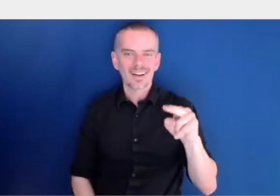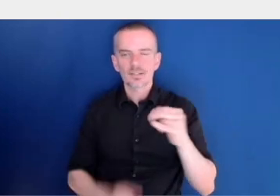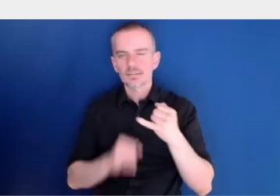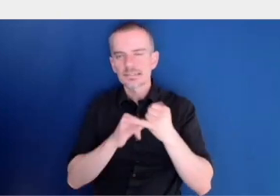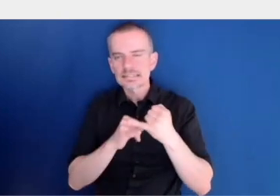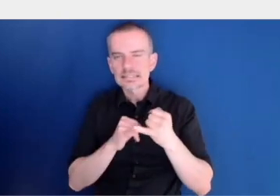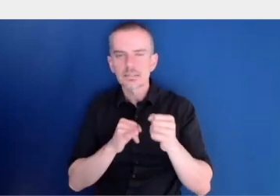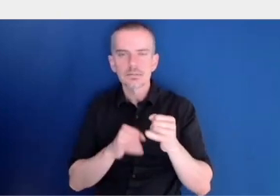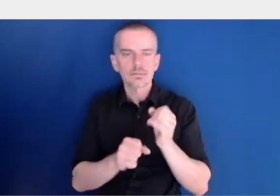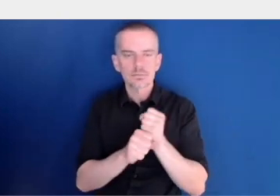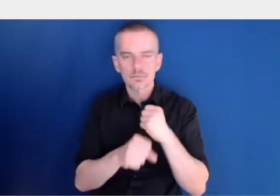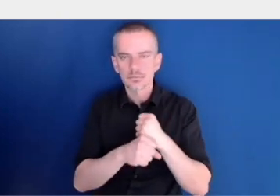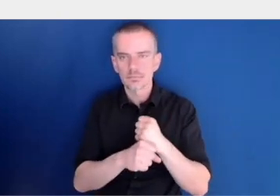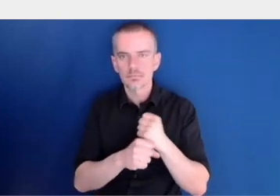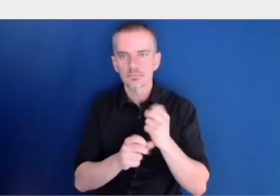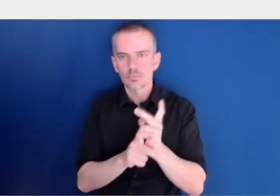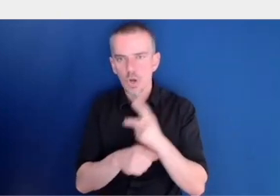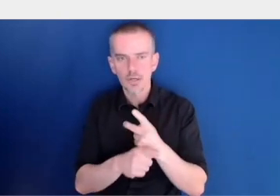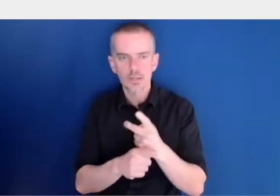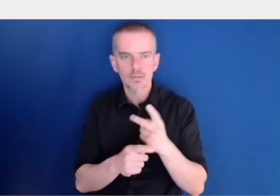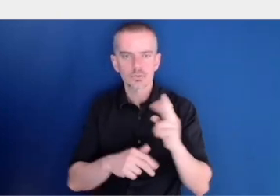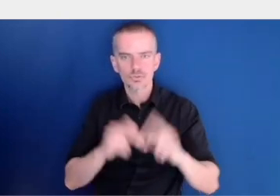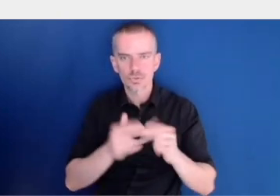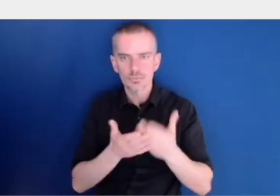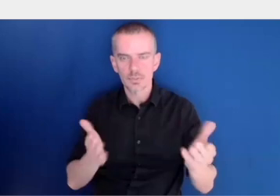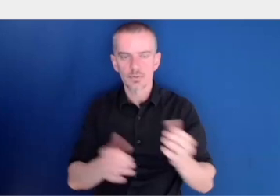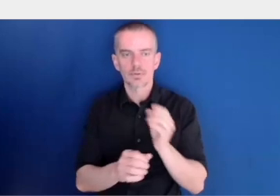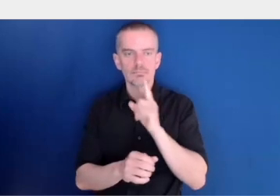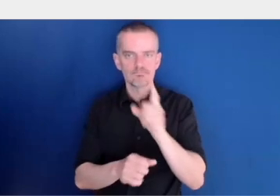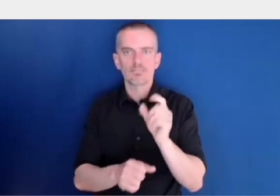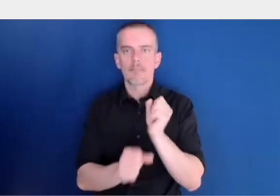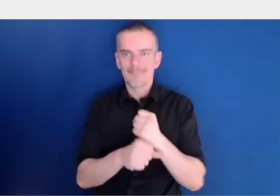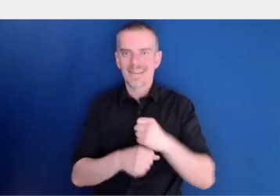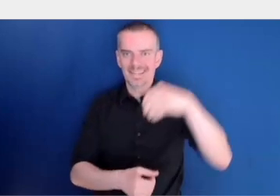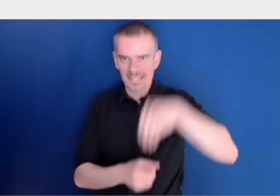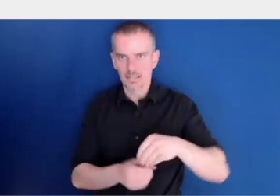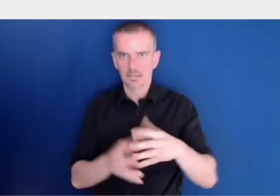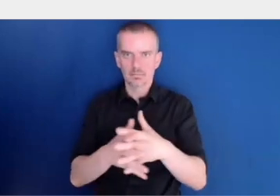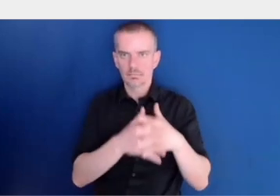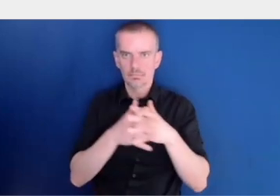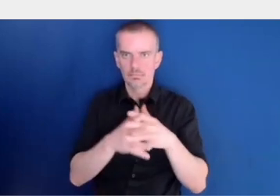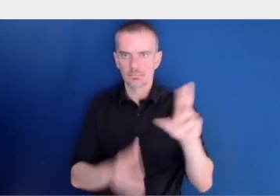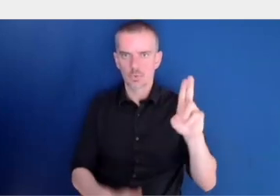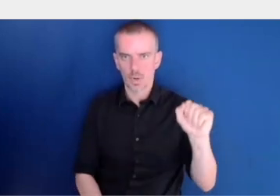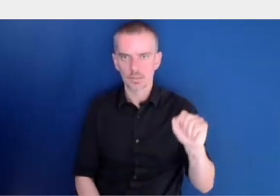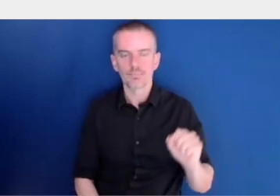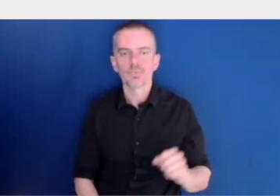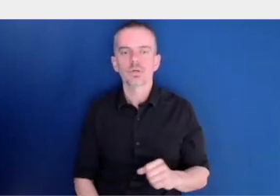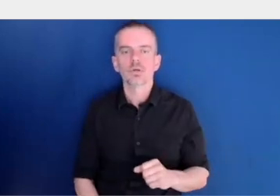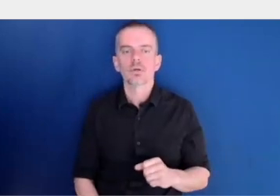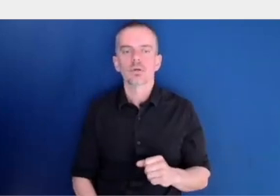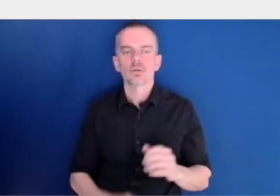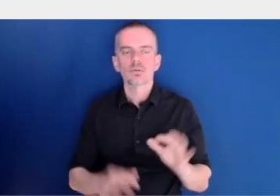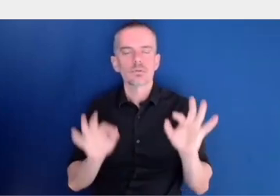manufactured projects and construction materials are produced in the United States. And you just want to be sure to pay